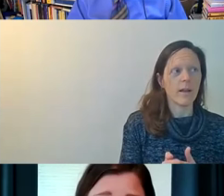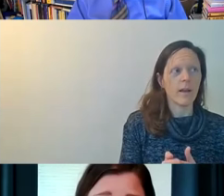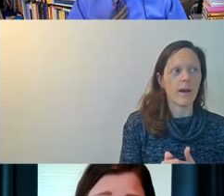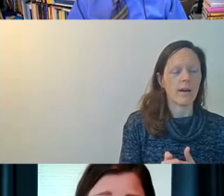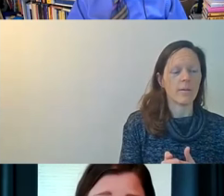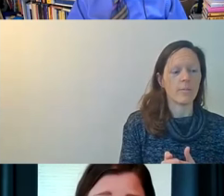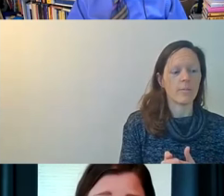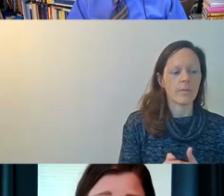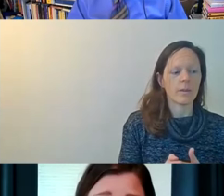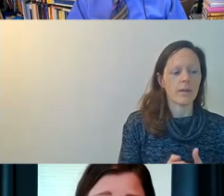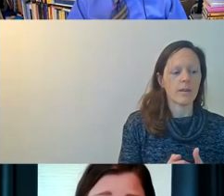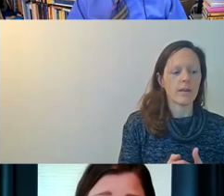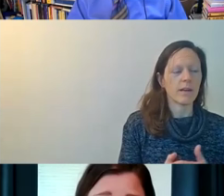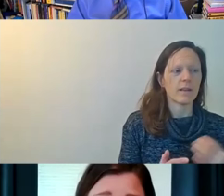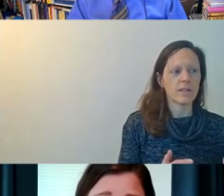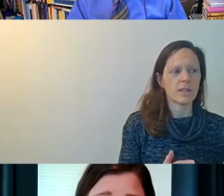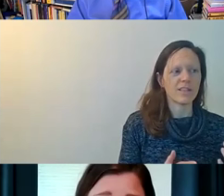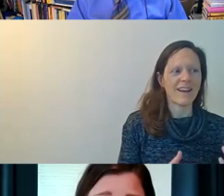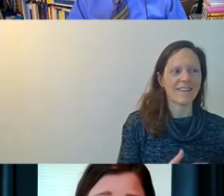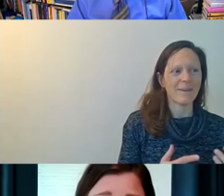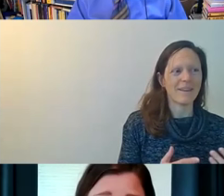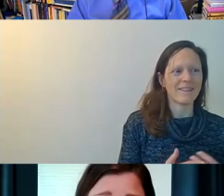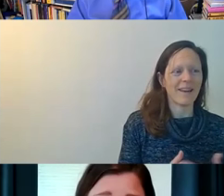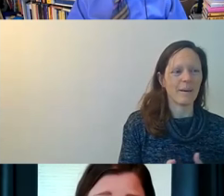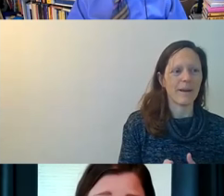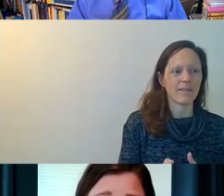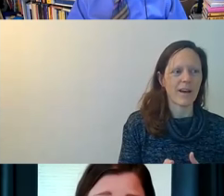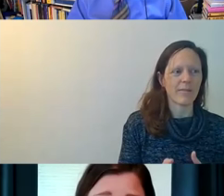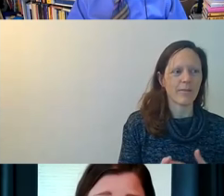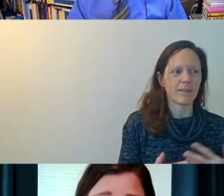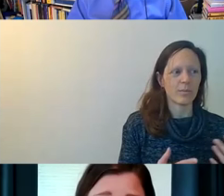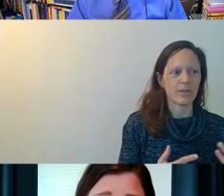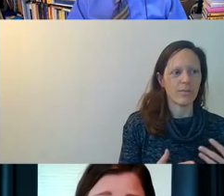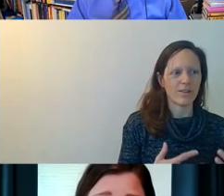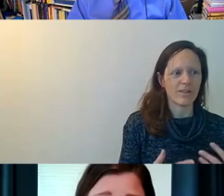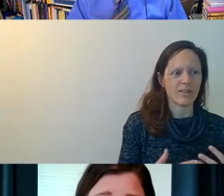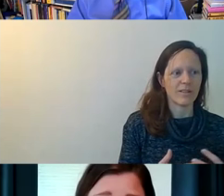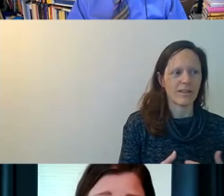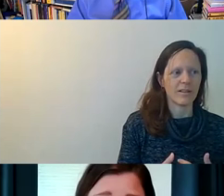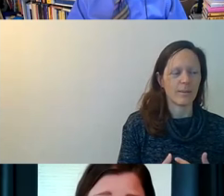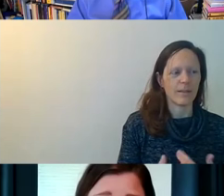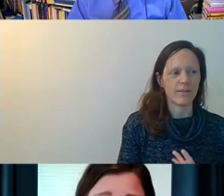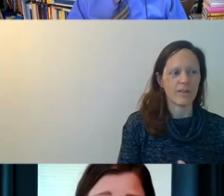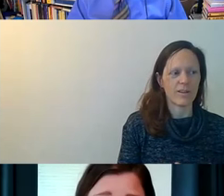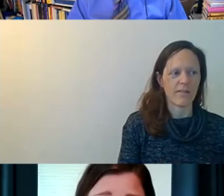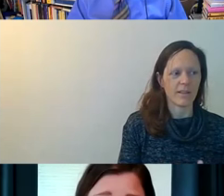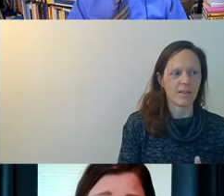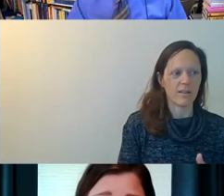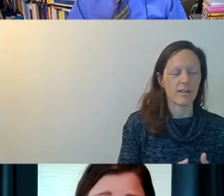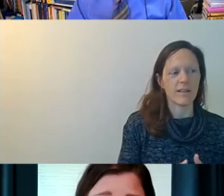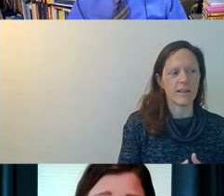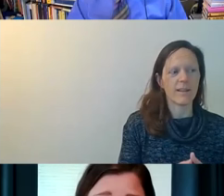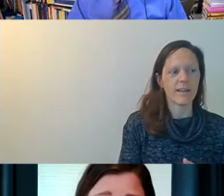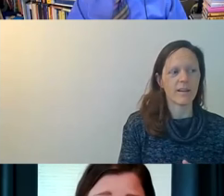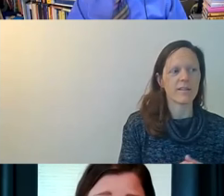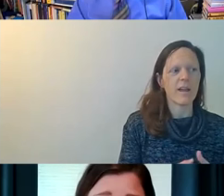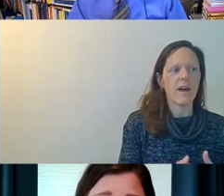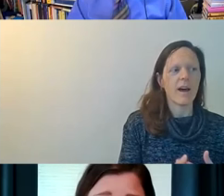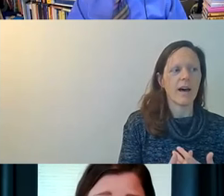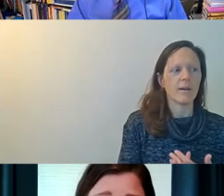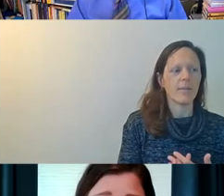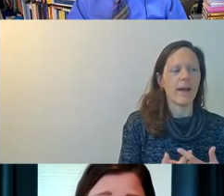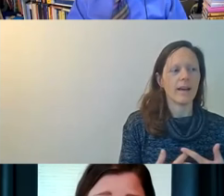speeds. There are additional estimates. Microsoft, which measures the speed of data traffic at their data